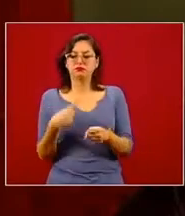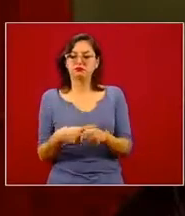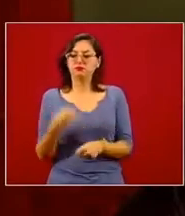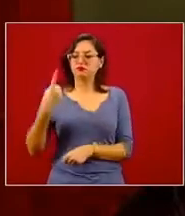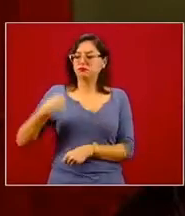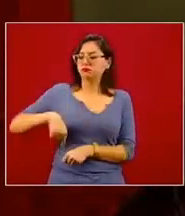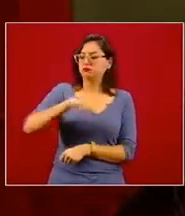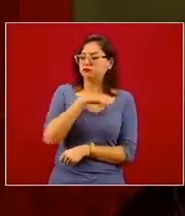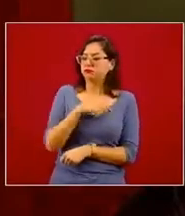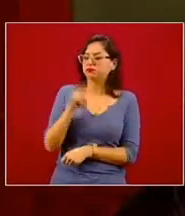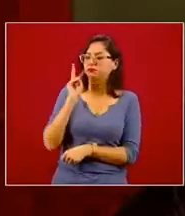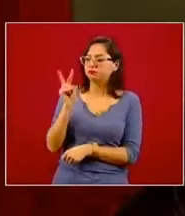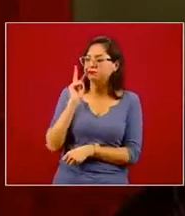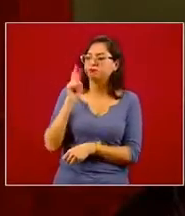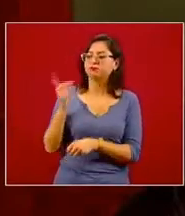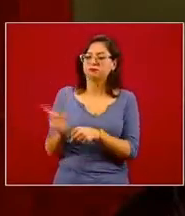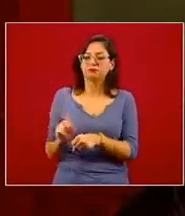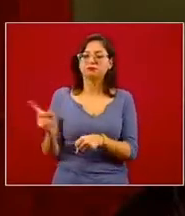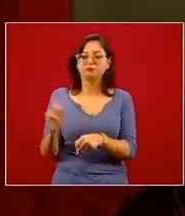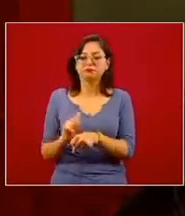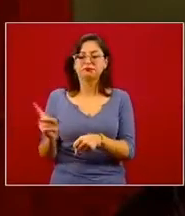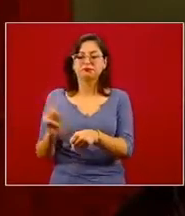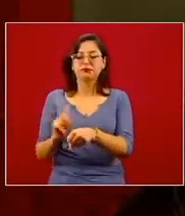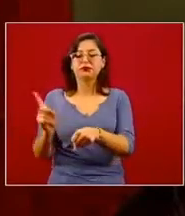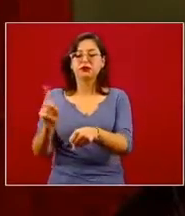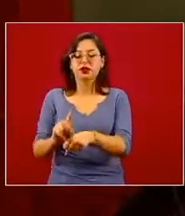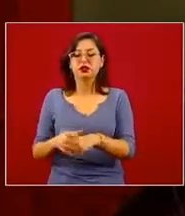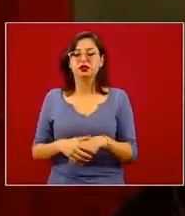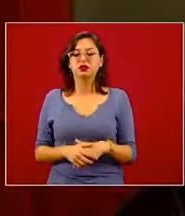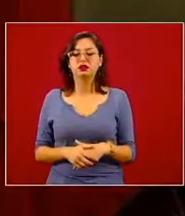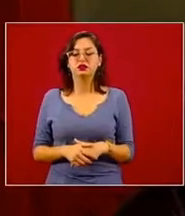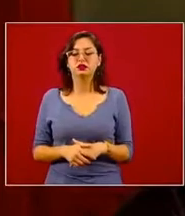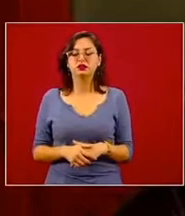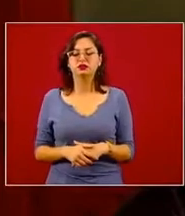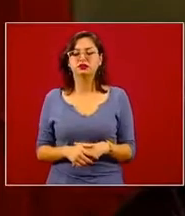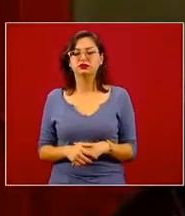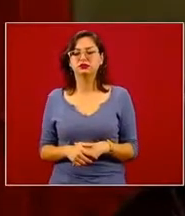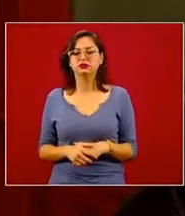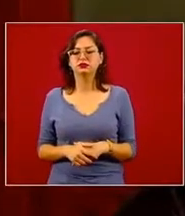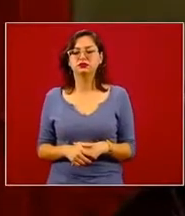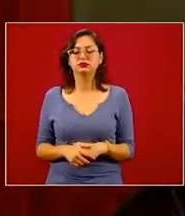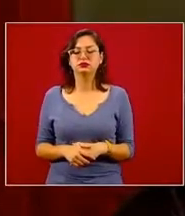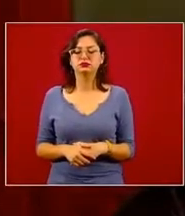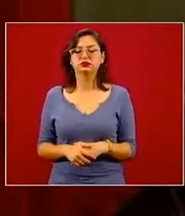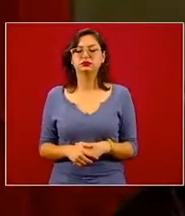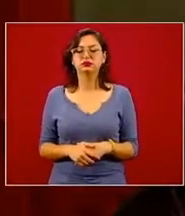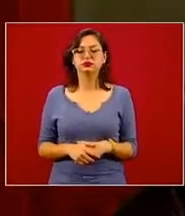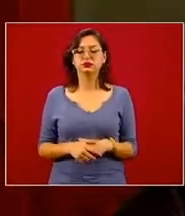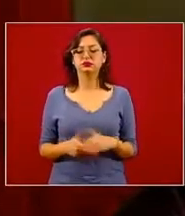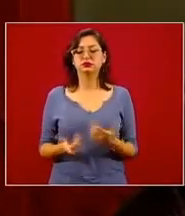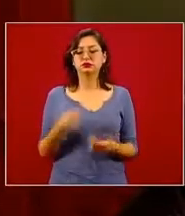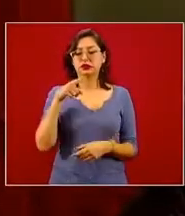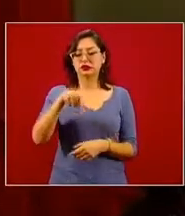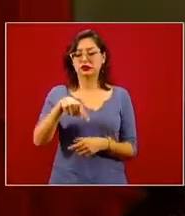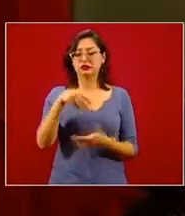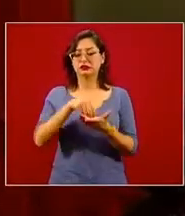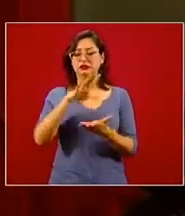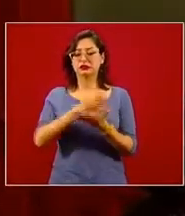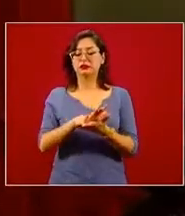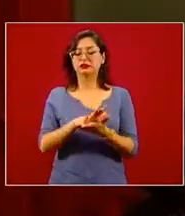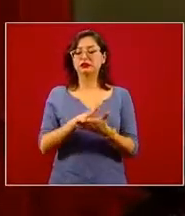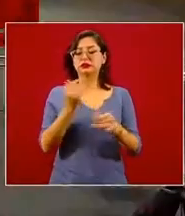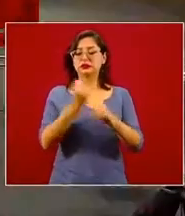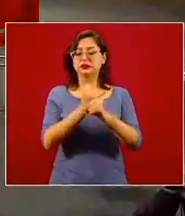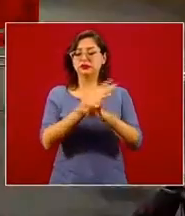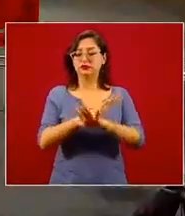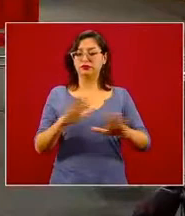April y 28th. día tras día These aparecen are casos. 18 Y como cases that ustedes we han have been mencionado, es una following up base and de that we keep datos seeing them nominal, day es